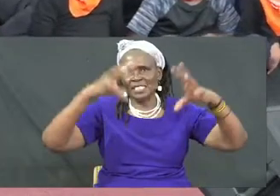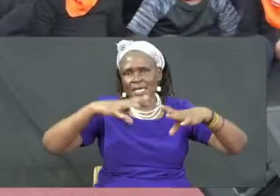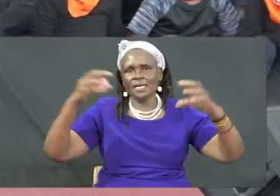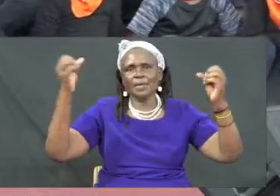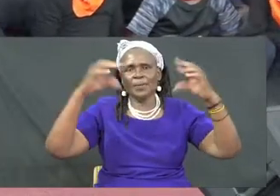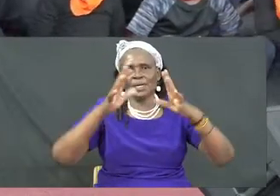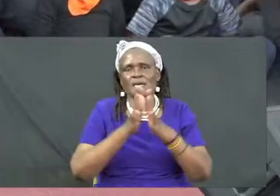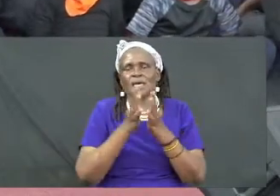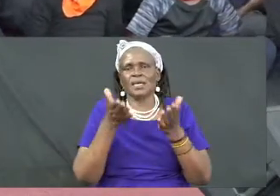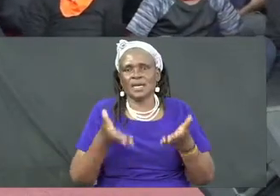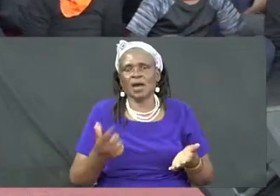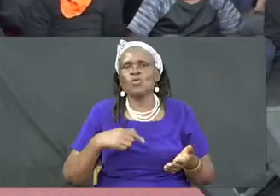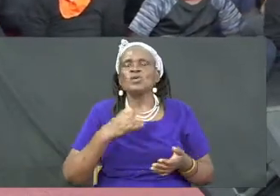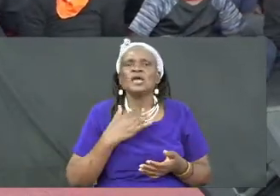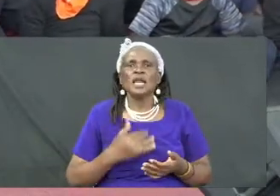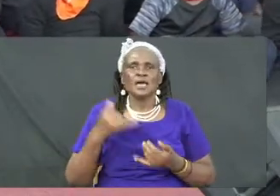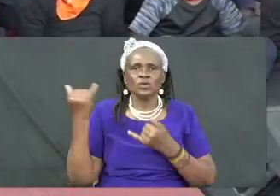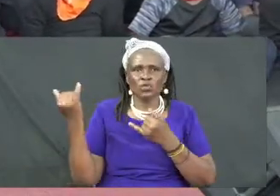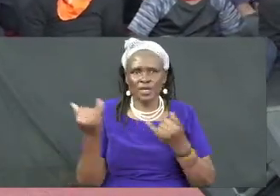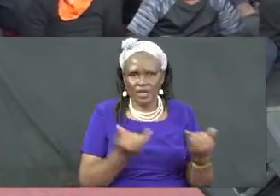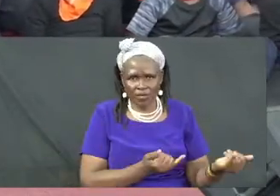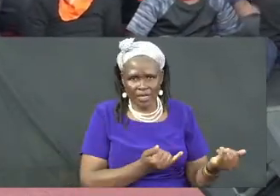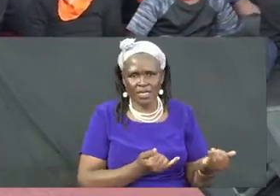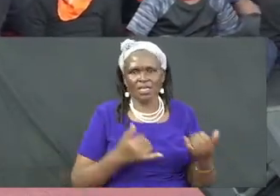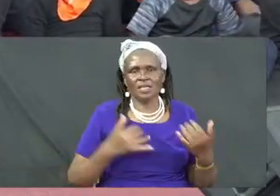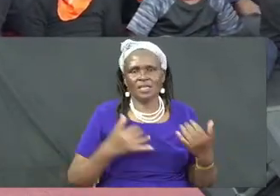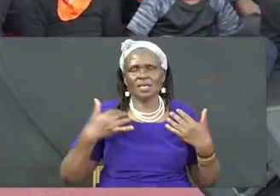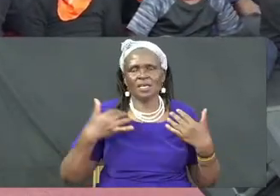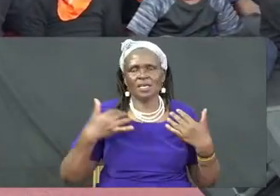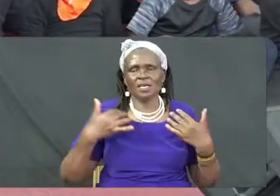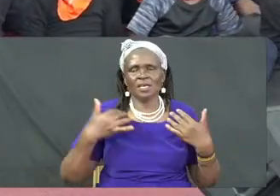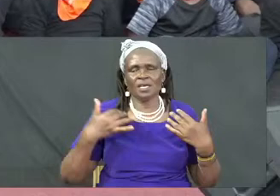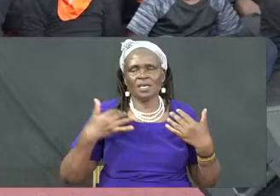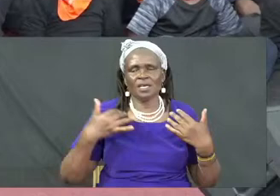And now we would like to invite the drama team.